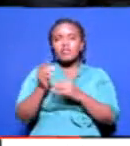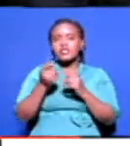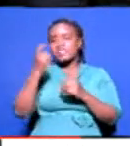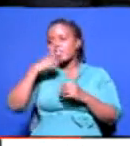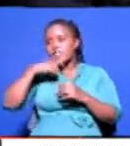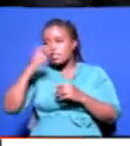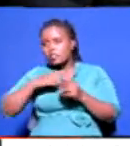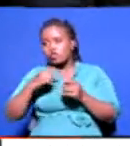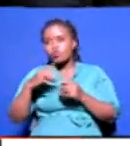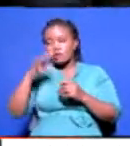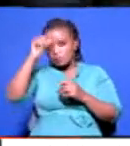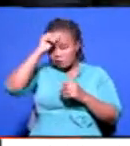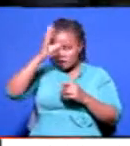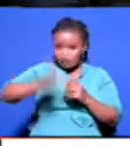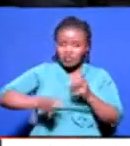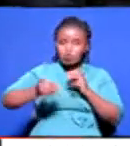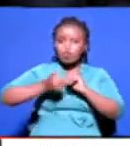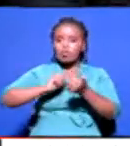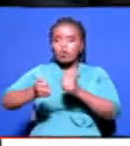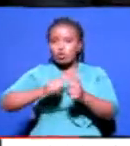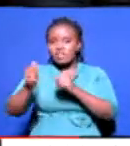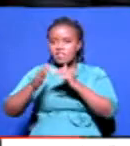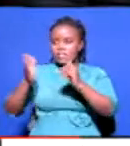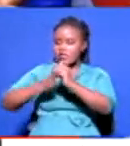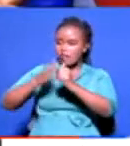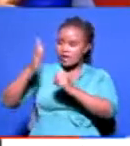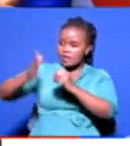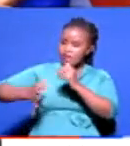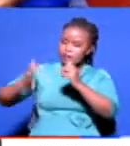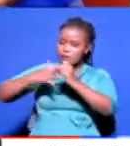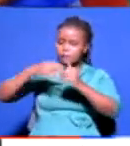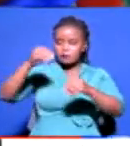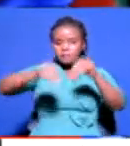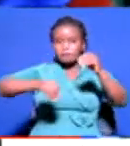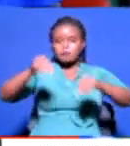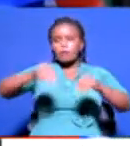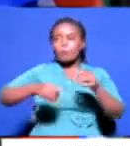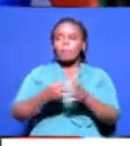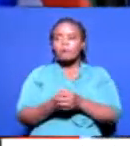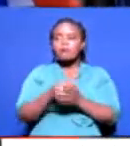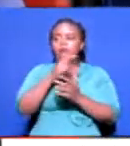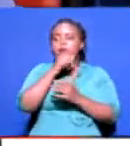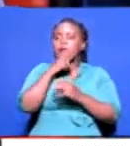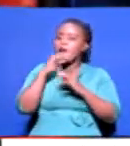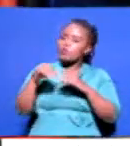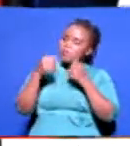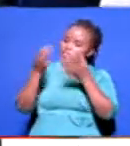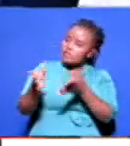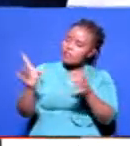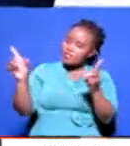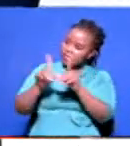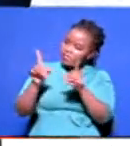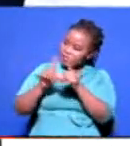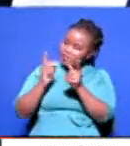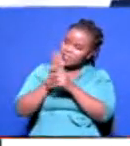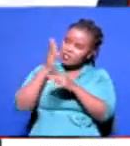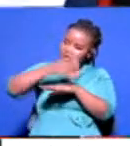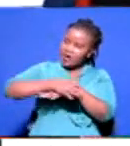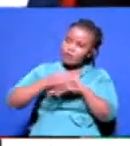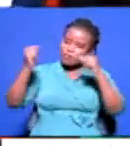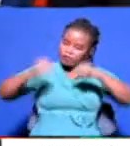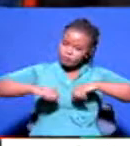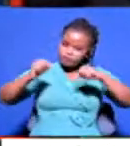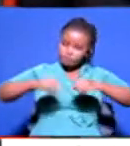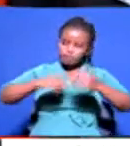August 9th general election, Malombe was awarded the ticket after consensus with his competitor, former Kenya ambassador